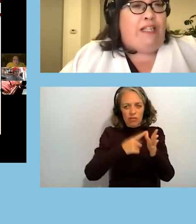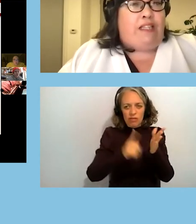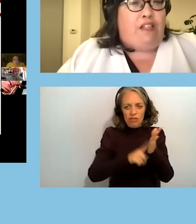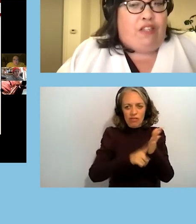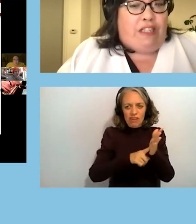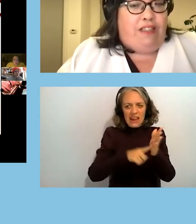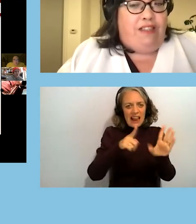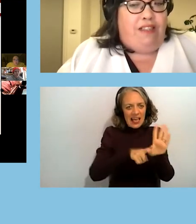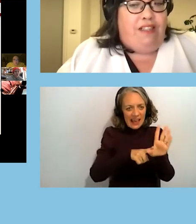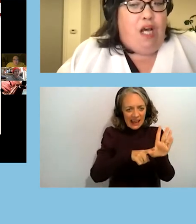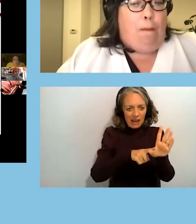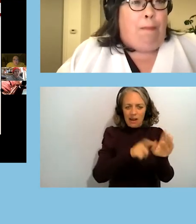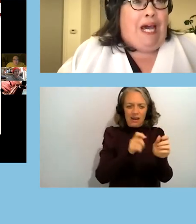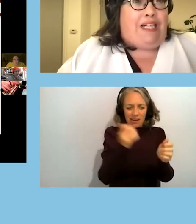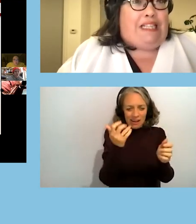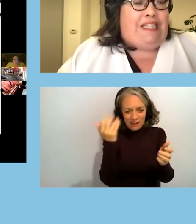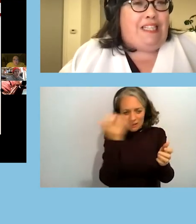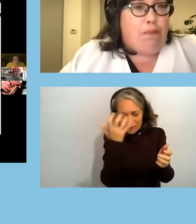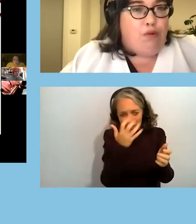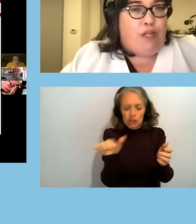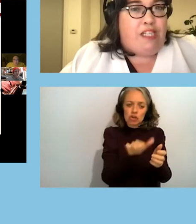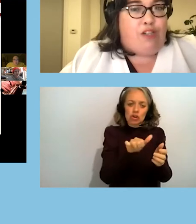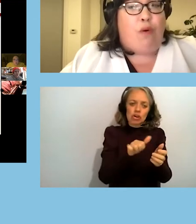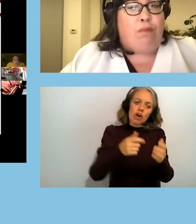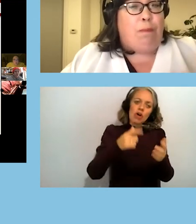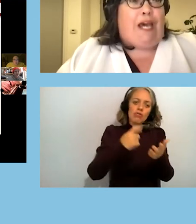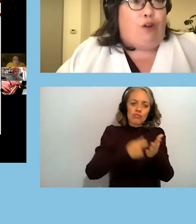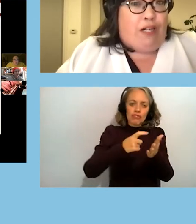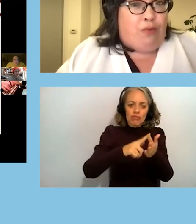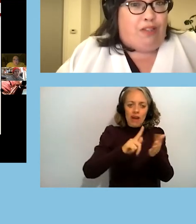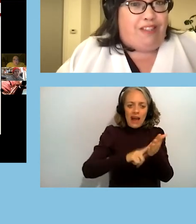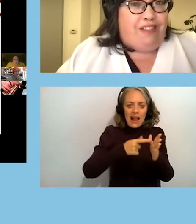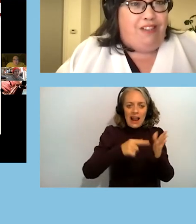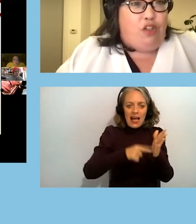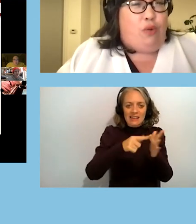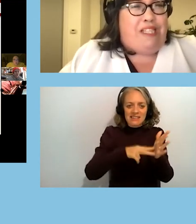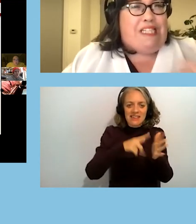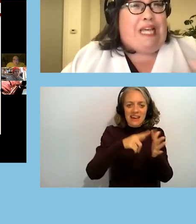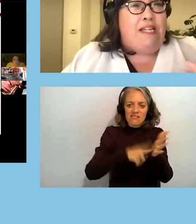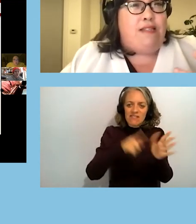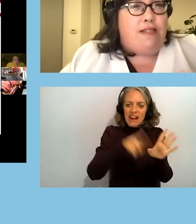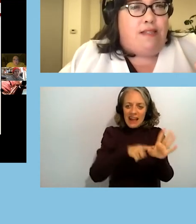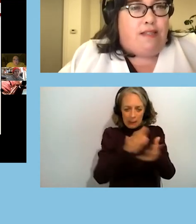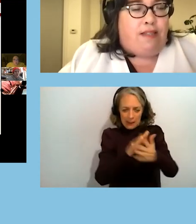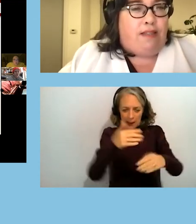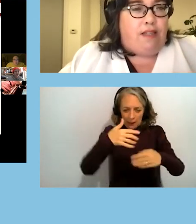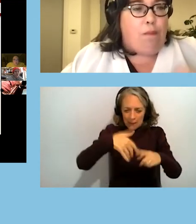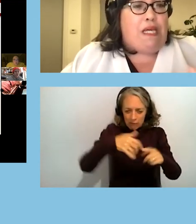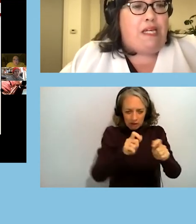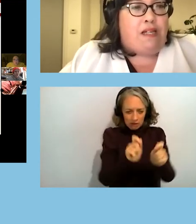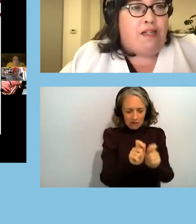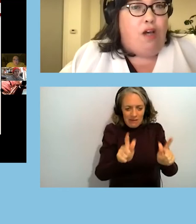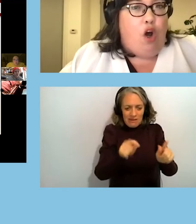than relatively. Back is separated from the background. Those are the instances